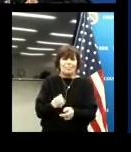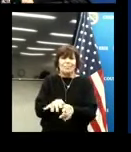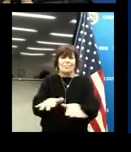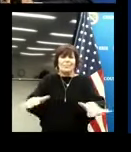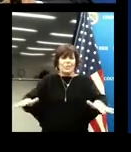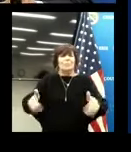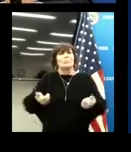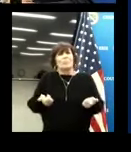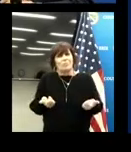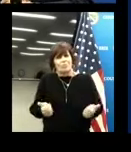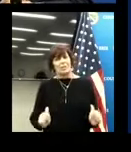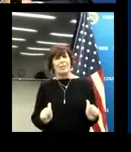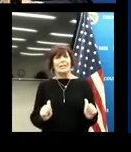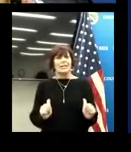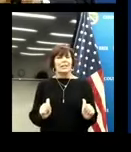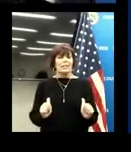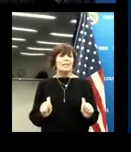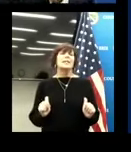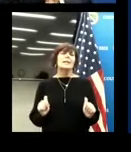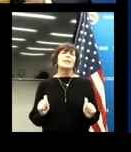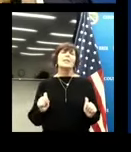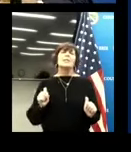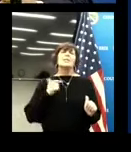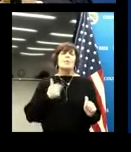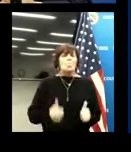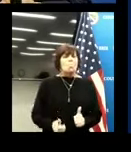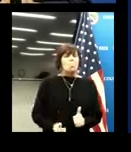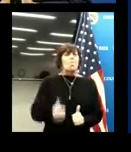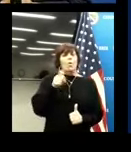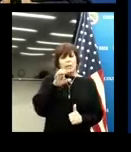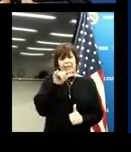coronavirus and COVID-19 cases. So a vast majority of